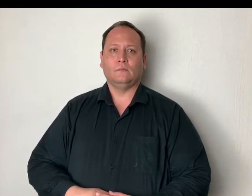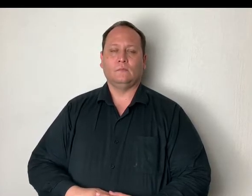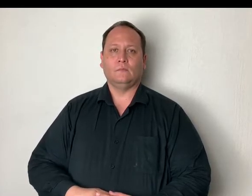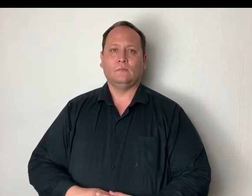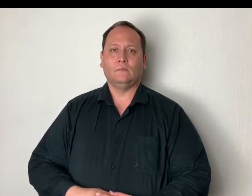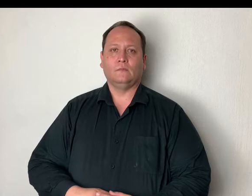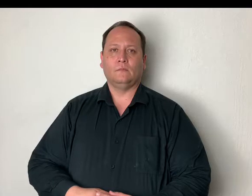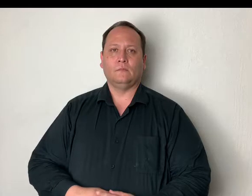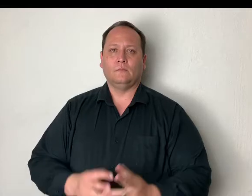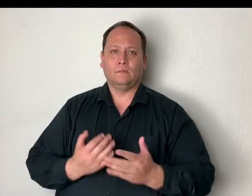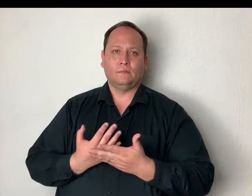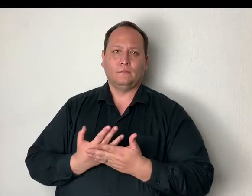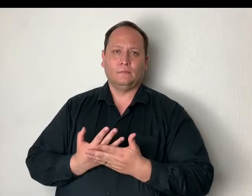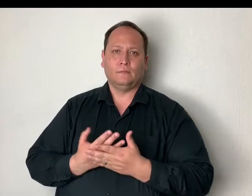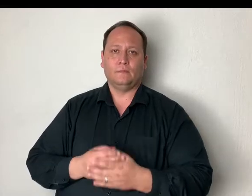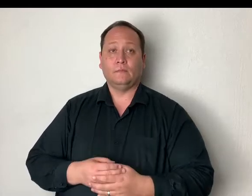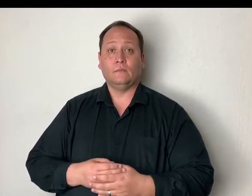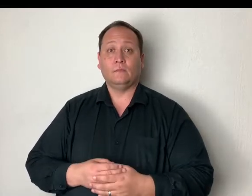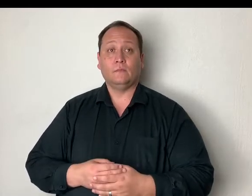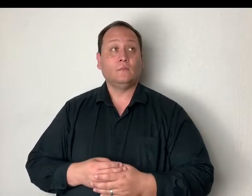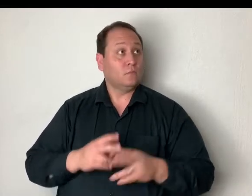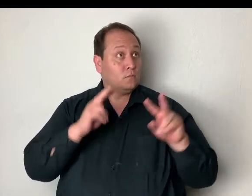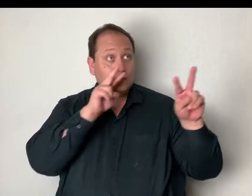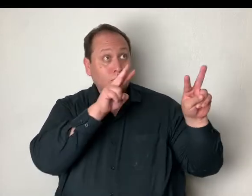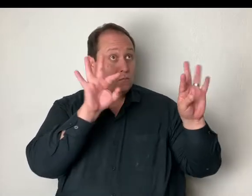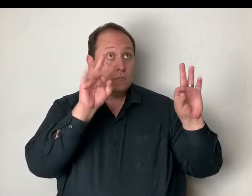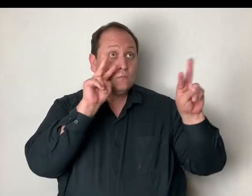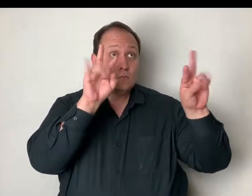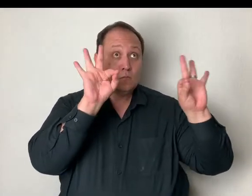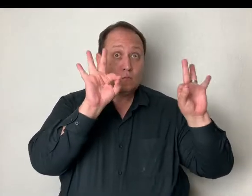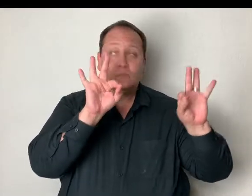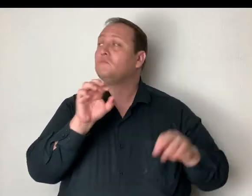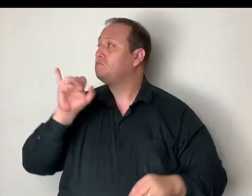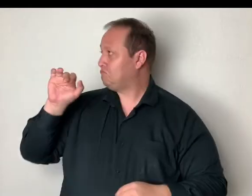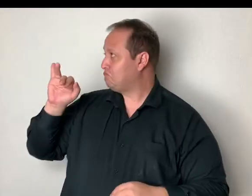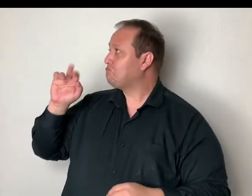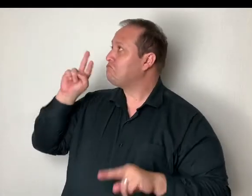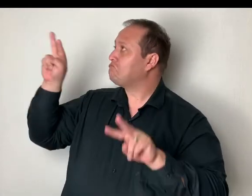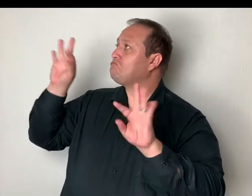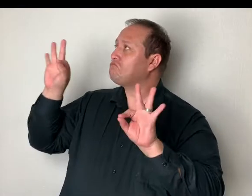Can you guys all see that okay? Yes.